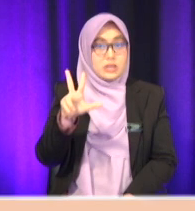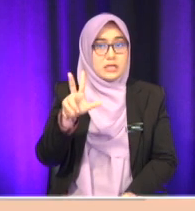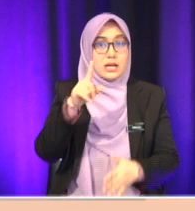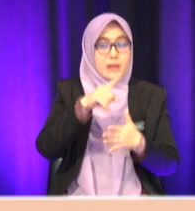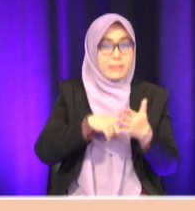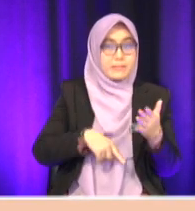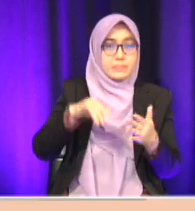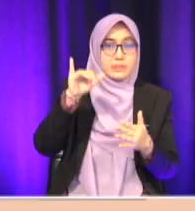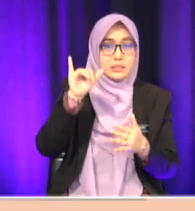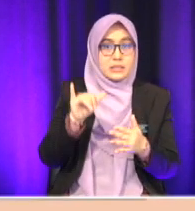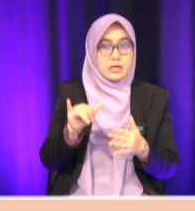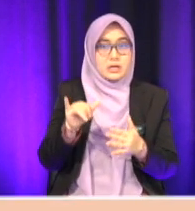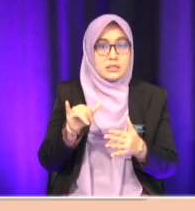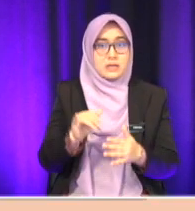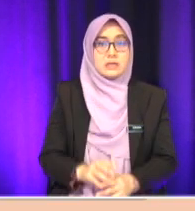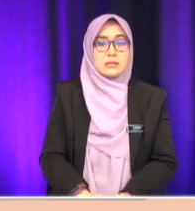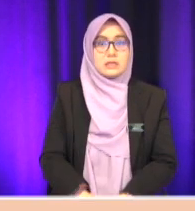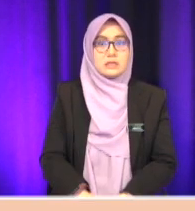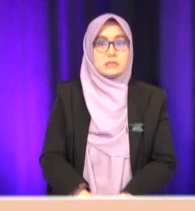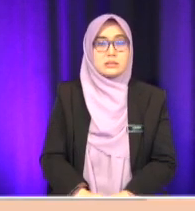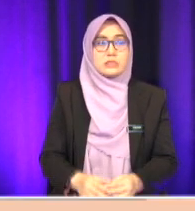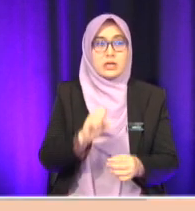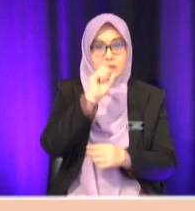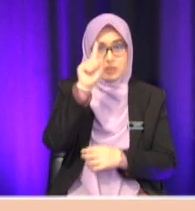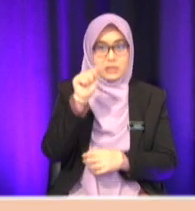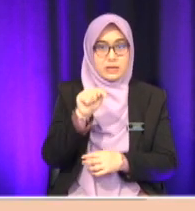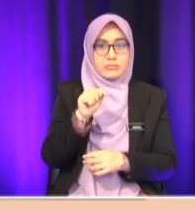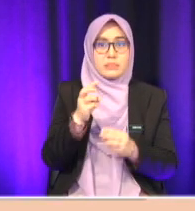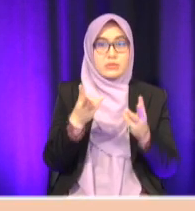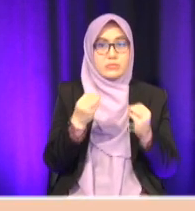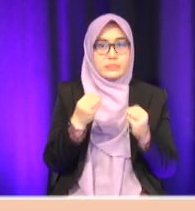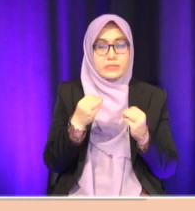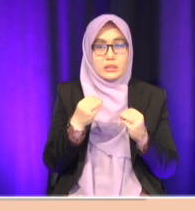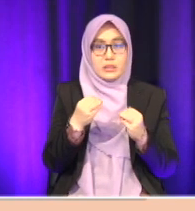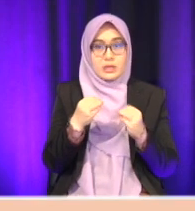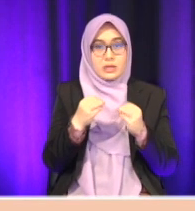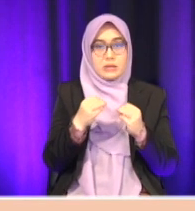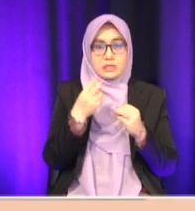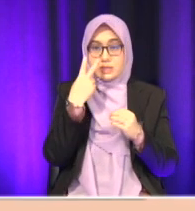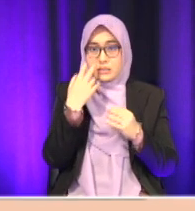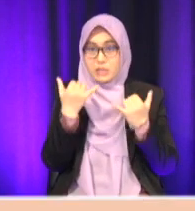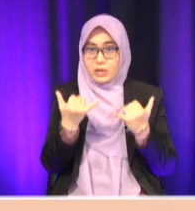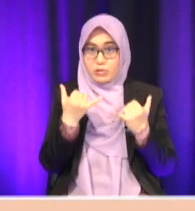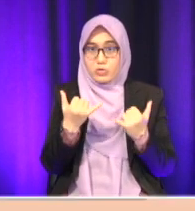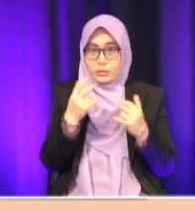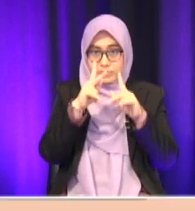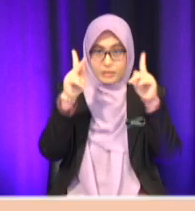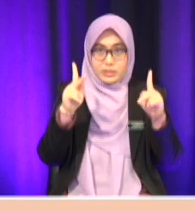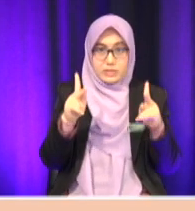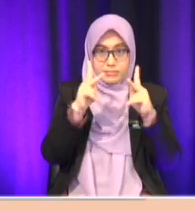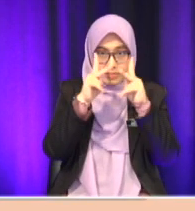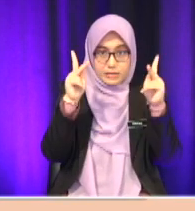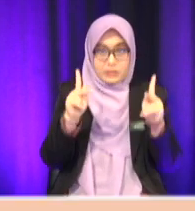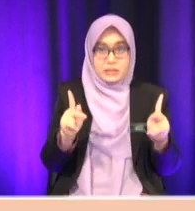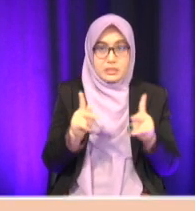mother's character? Okay, so I zoom into paragraph 3. All right. So this